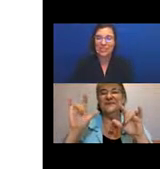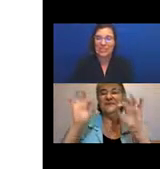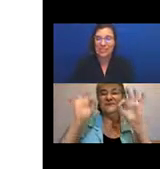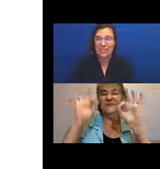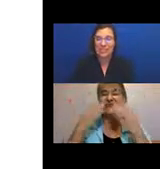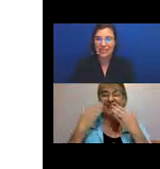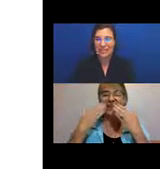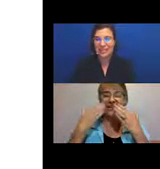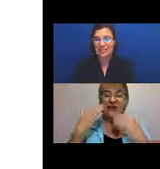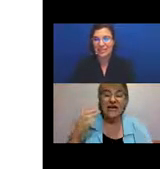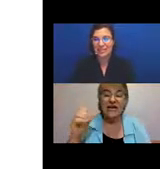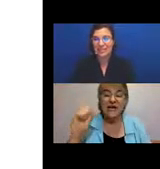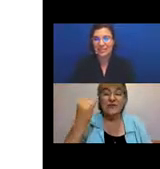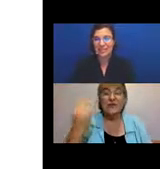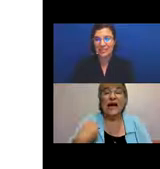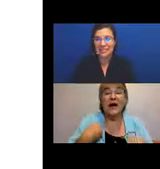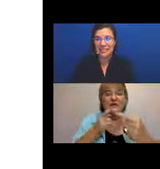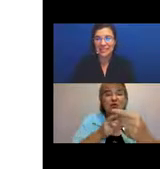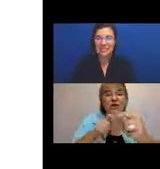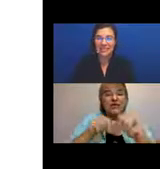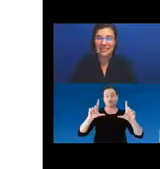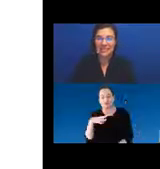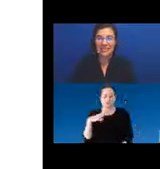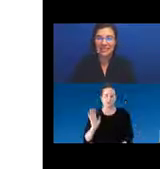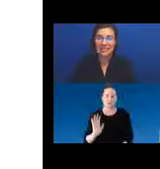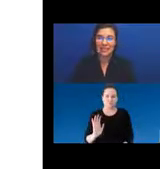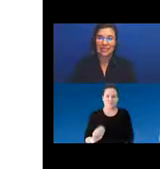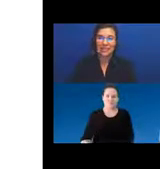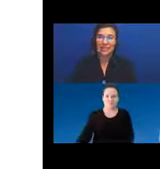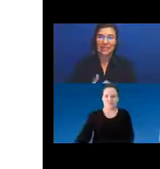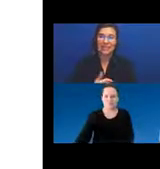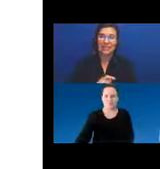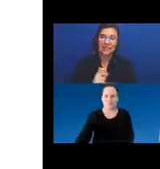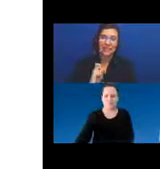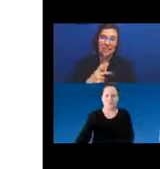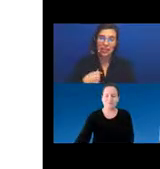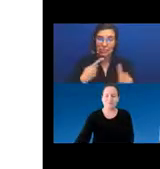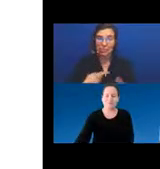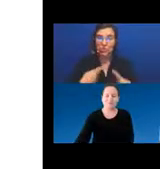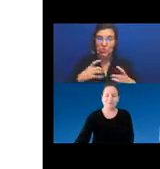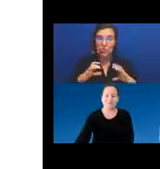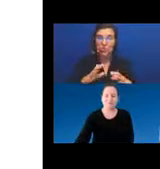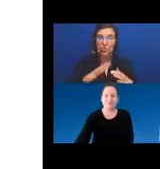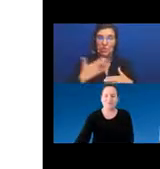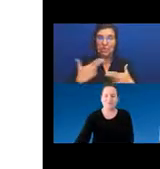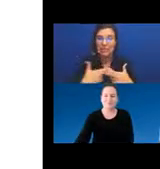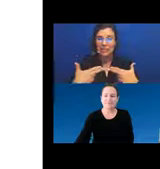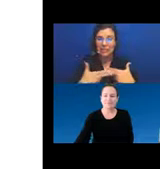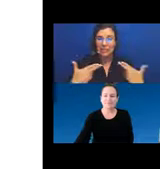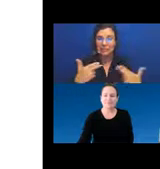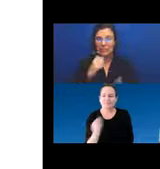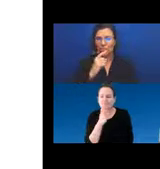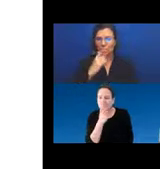moment. Thank you. So now I'm struggling of how to do the next slide, why it's not